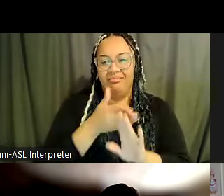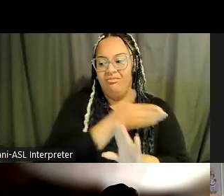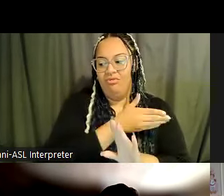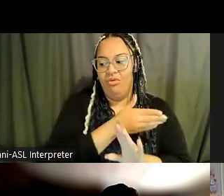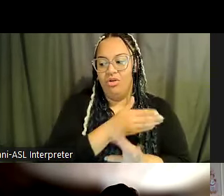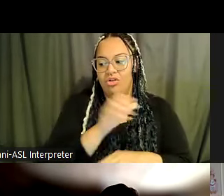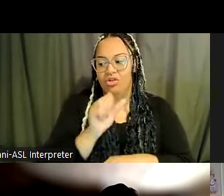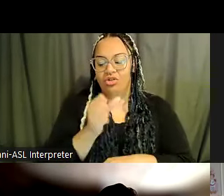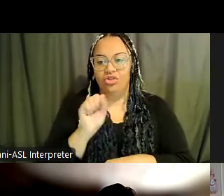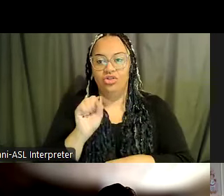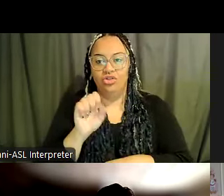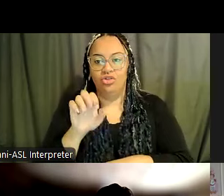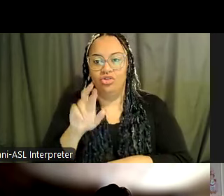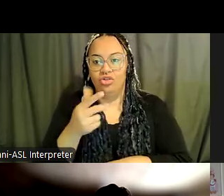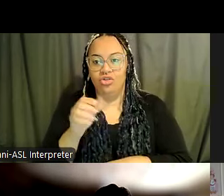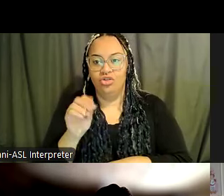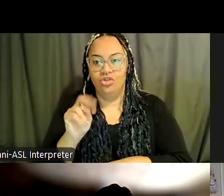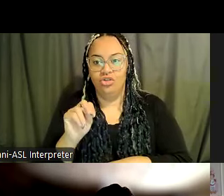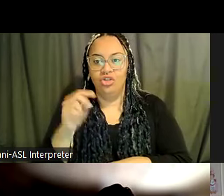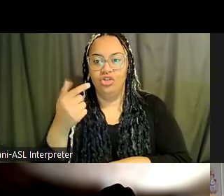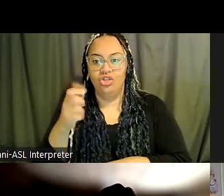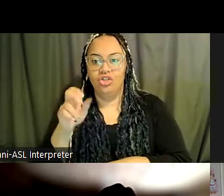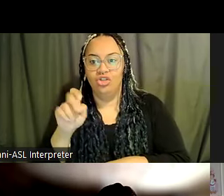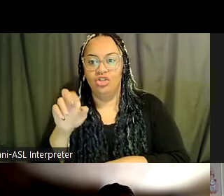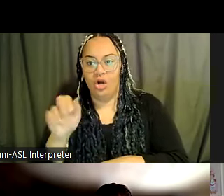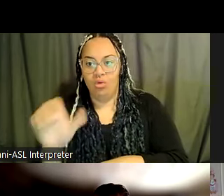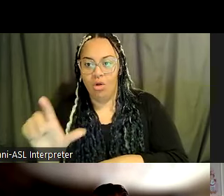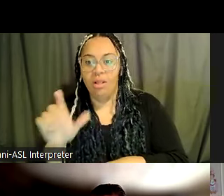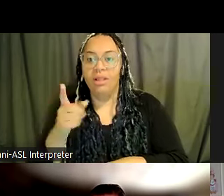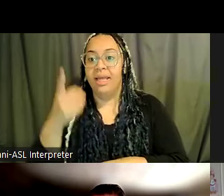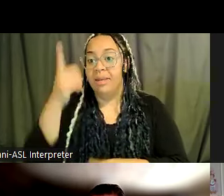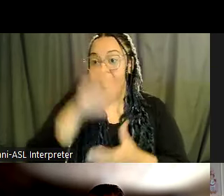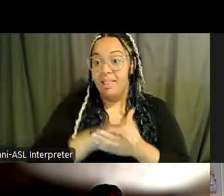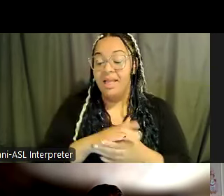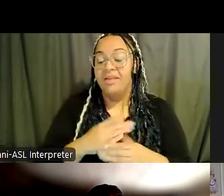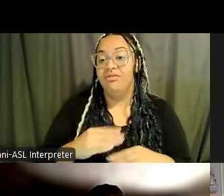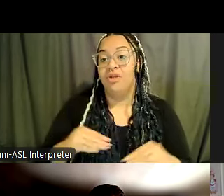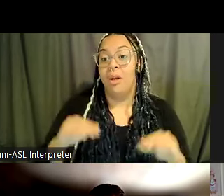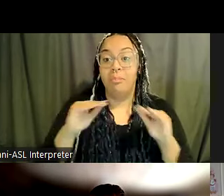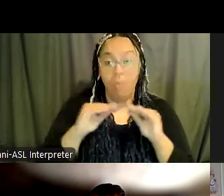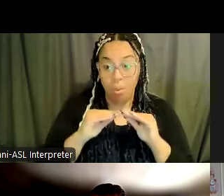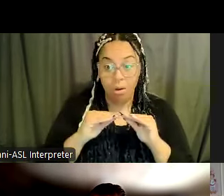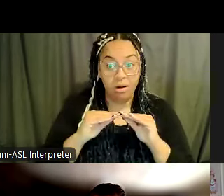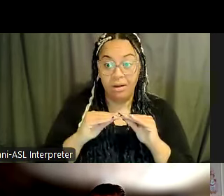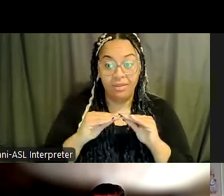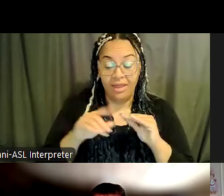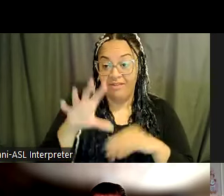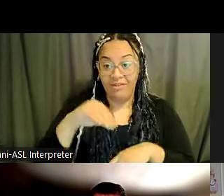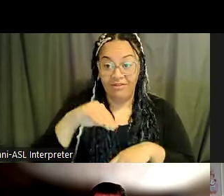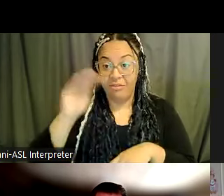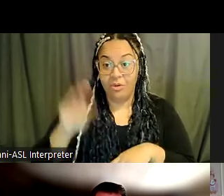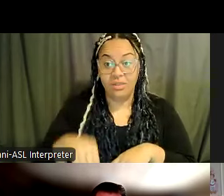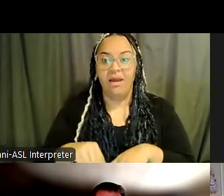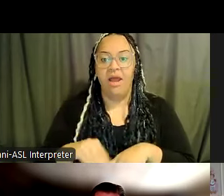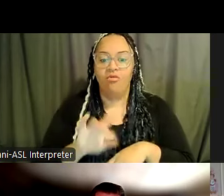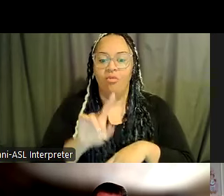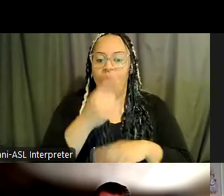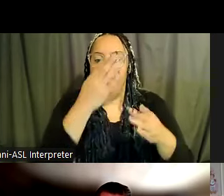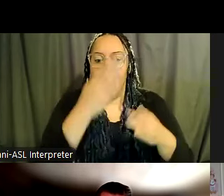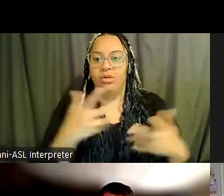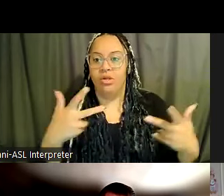and he mentioned that he believes more than 50% of single car accidents are suicide related. So there's a lot of suicides that don't